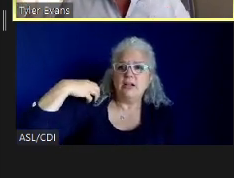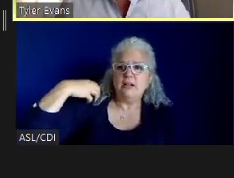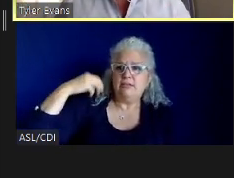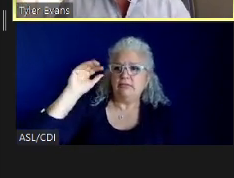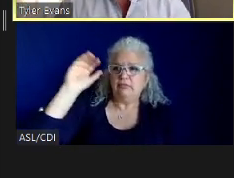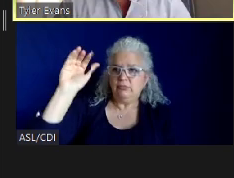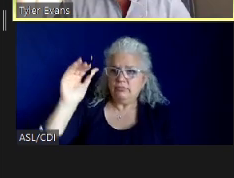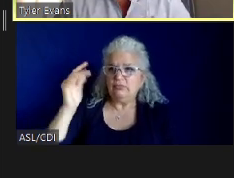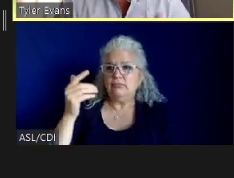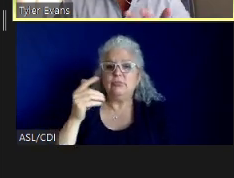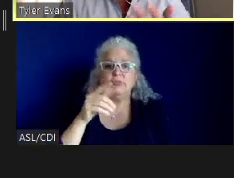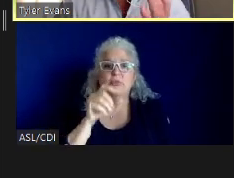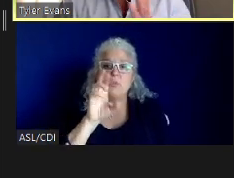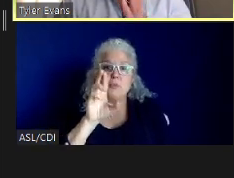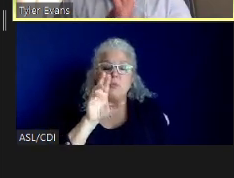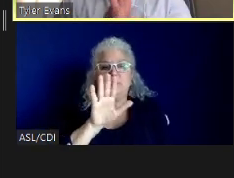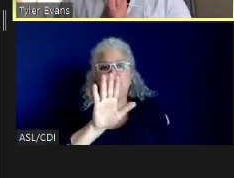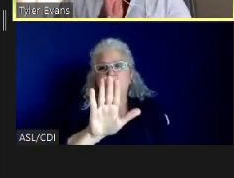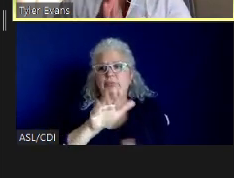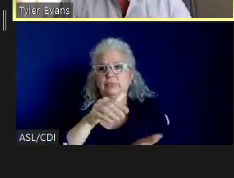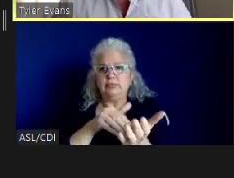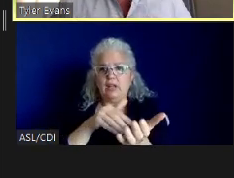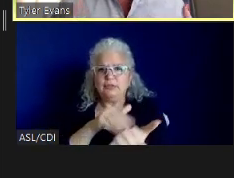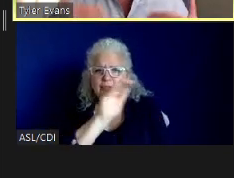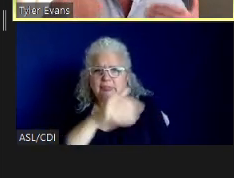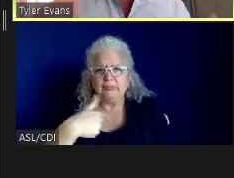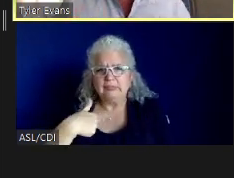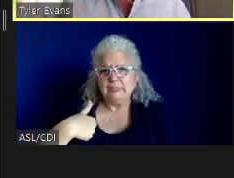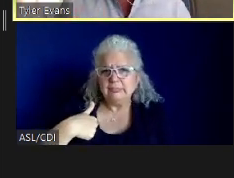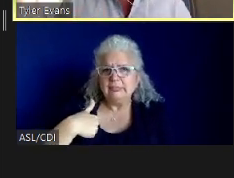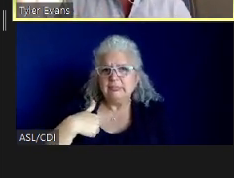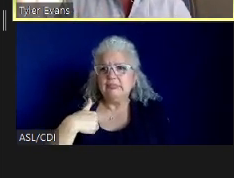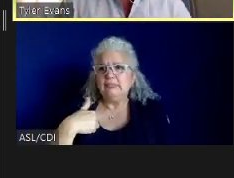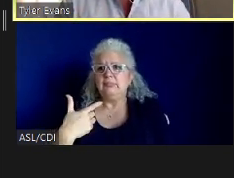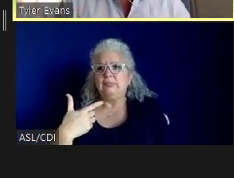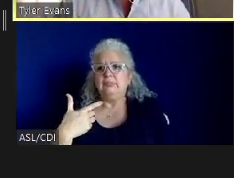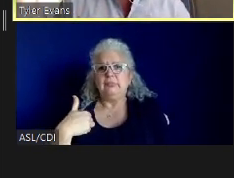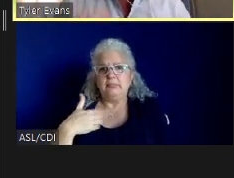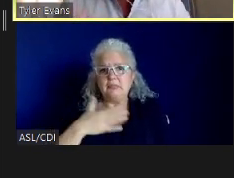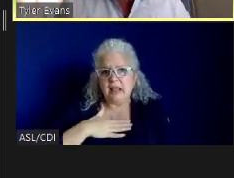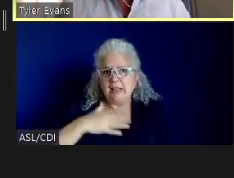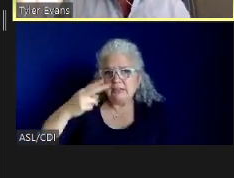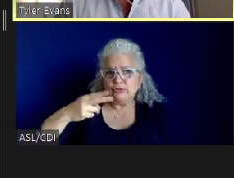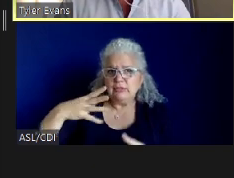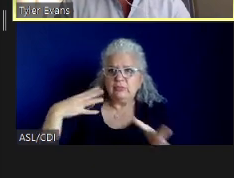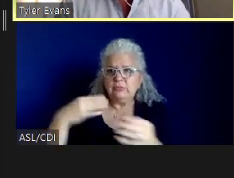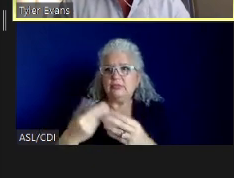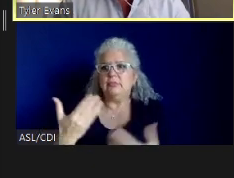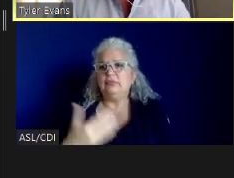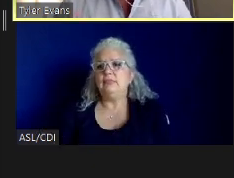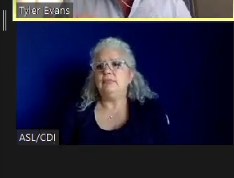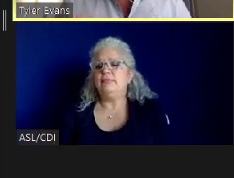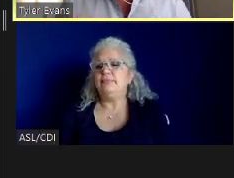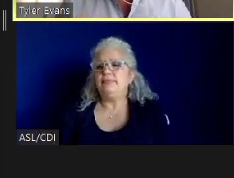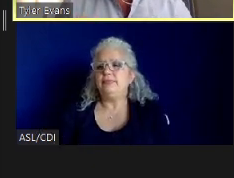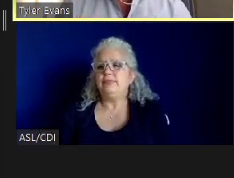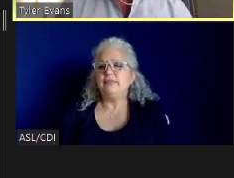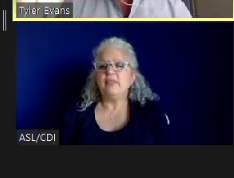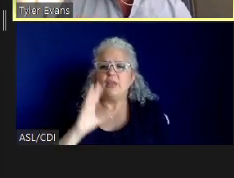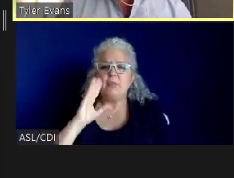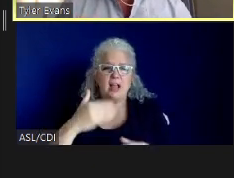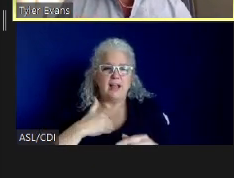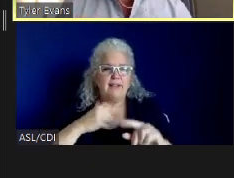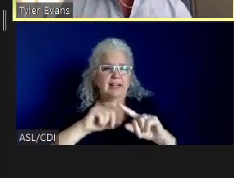if this is based upon just kind of general risk. And then we're going to be having a number of community conversations and town halls as we're having right now. And then of course you